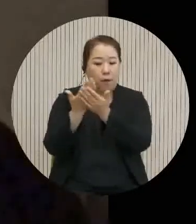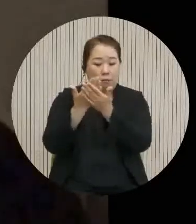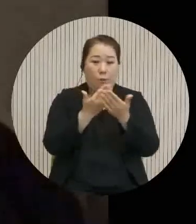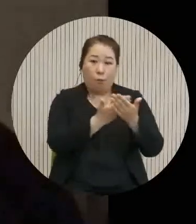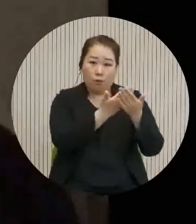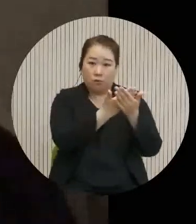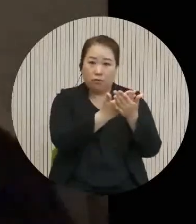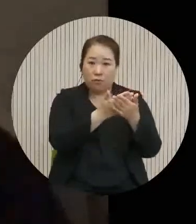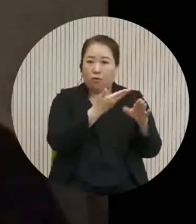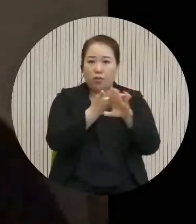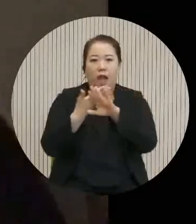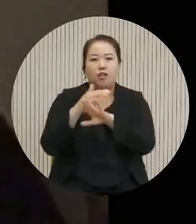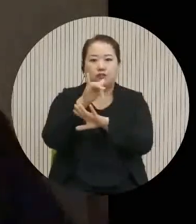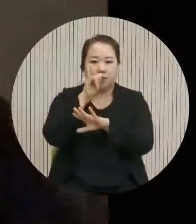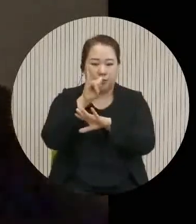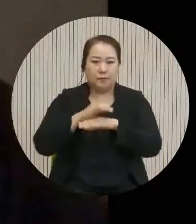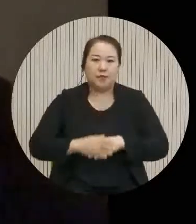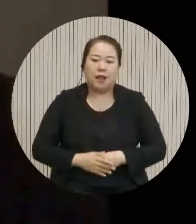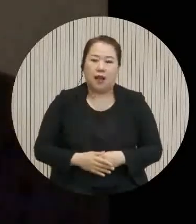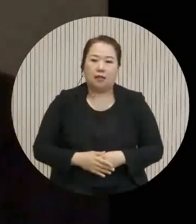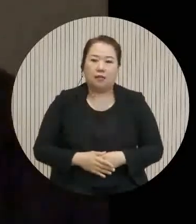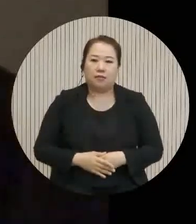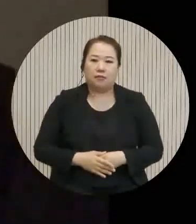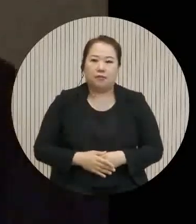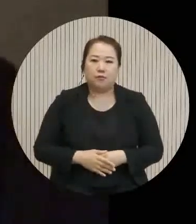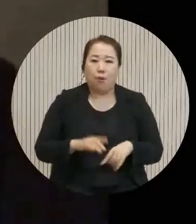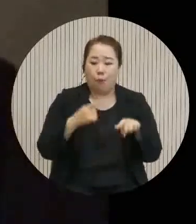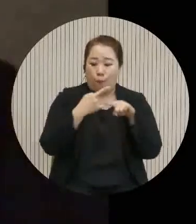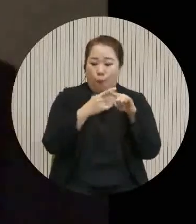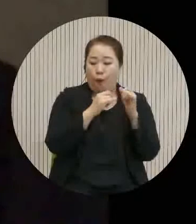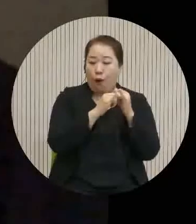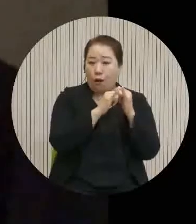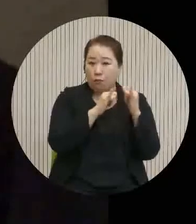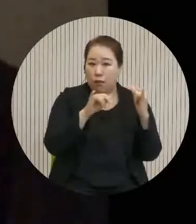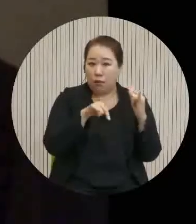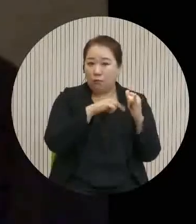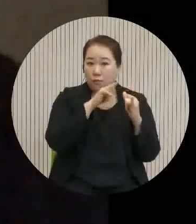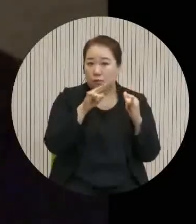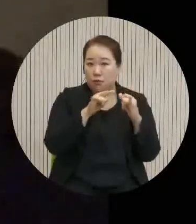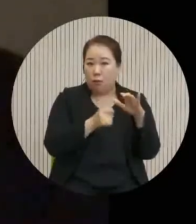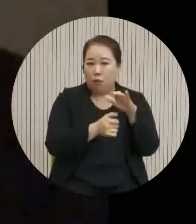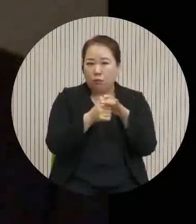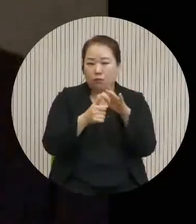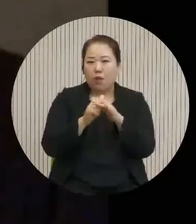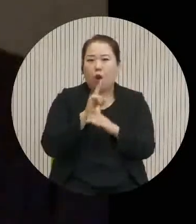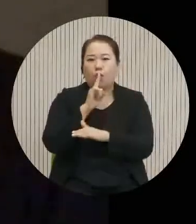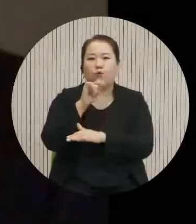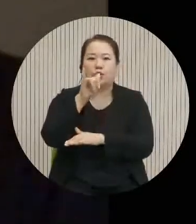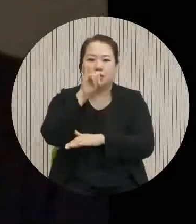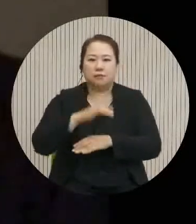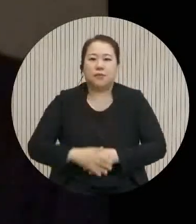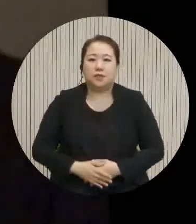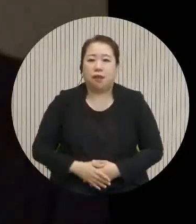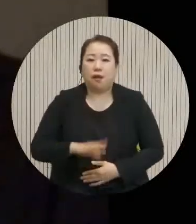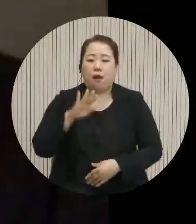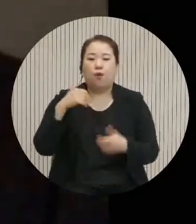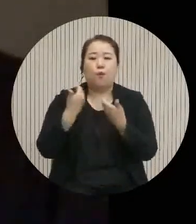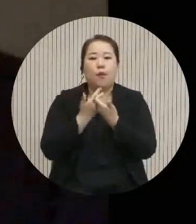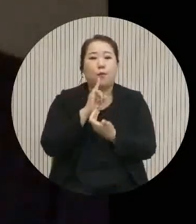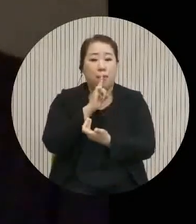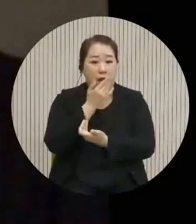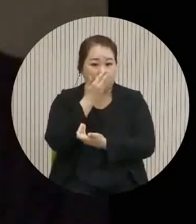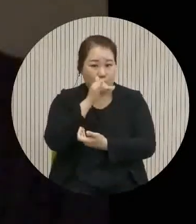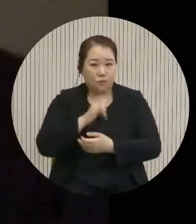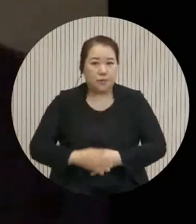a strange language somewhere that doesn't. So it's still a hypothesis. And you can make your whole career if you